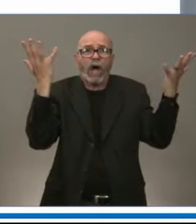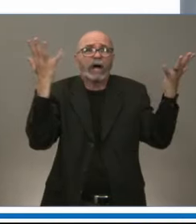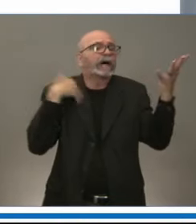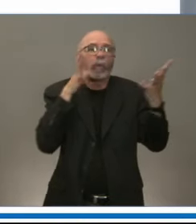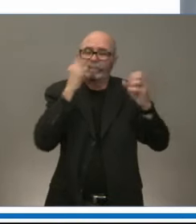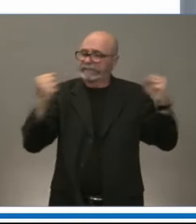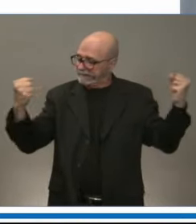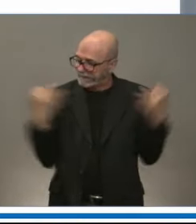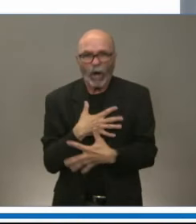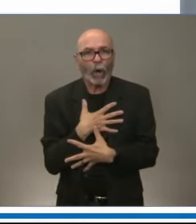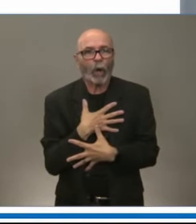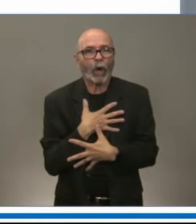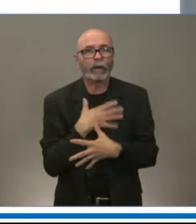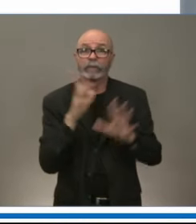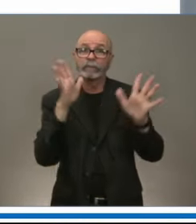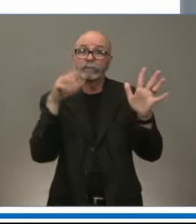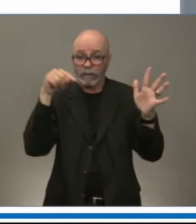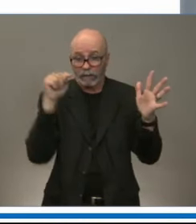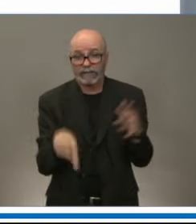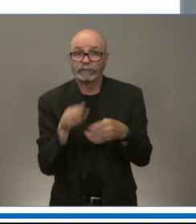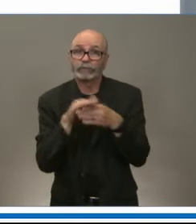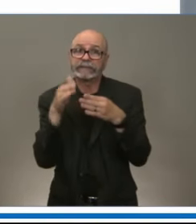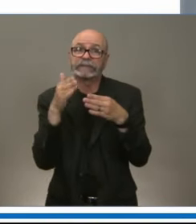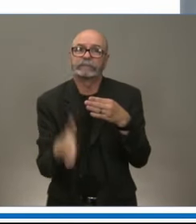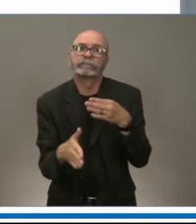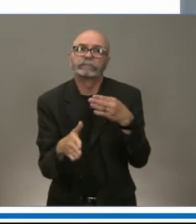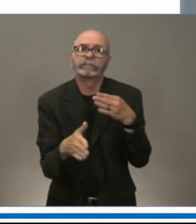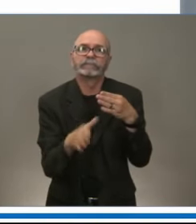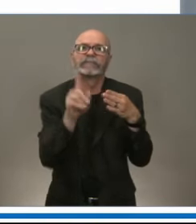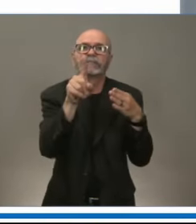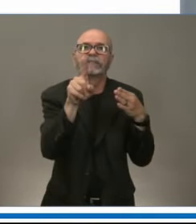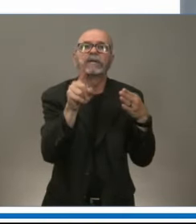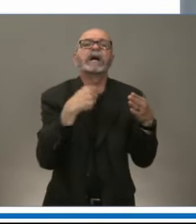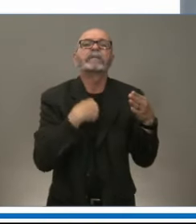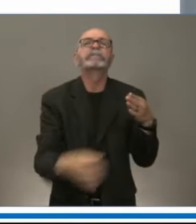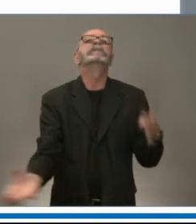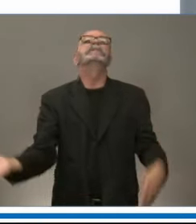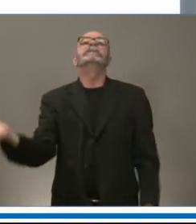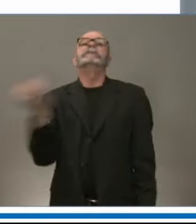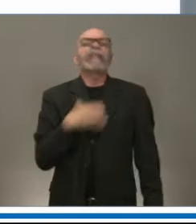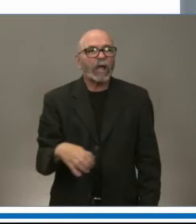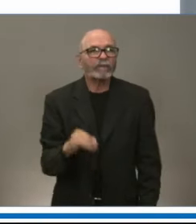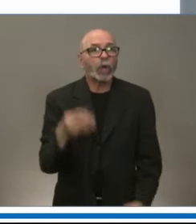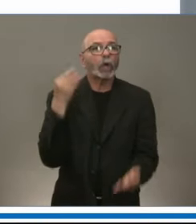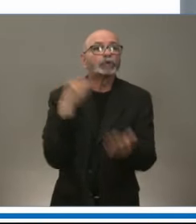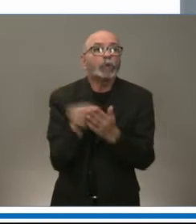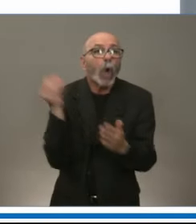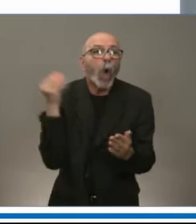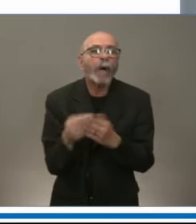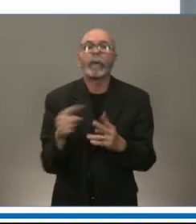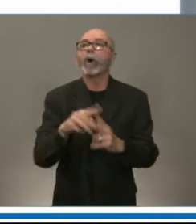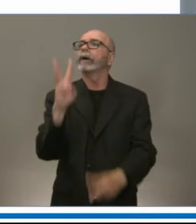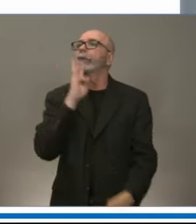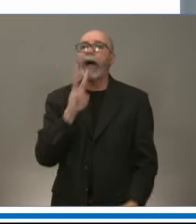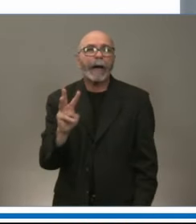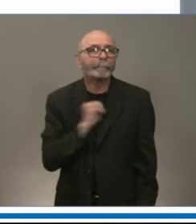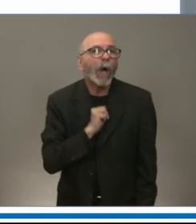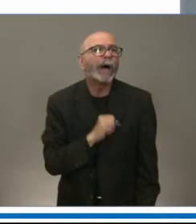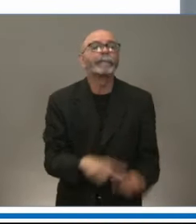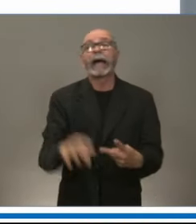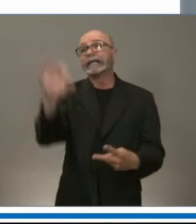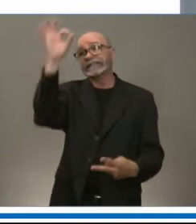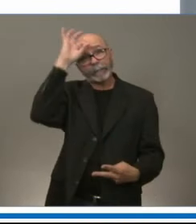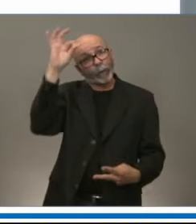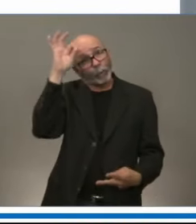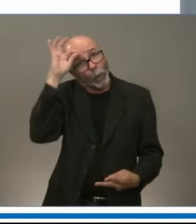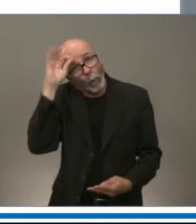us. I am so tired of hearing of grocery stores, Walmart, Tim Horton parking lots filled with cars, as if we are